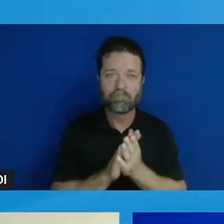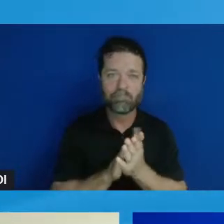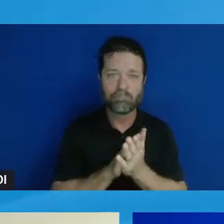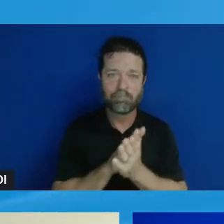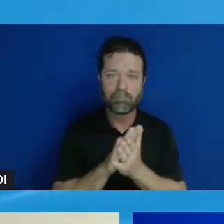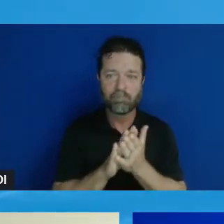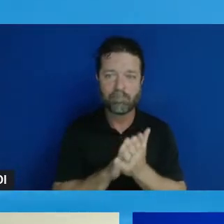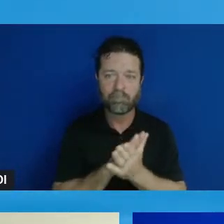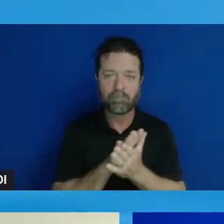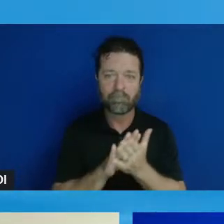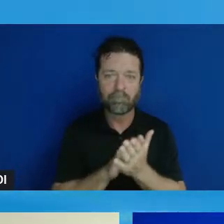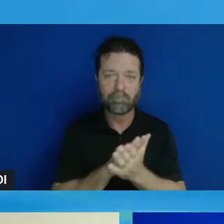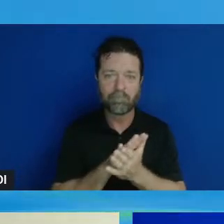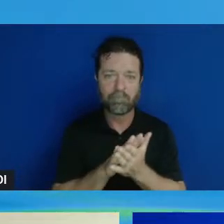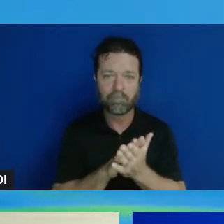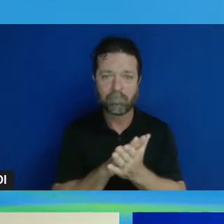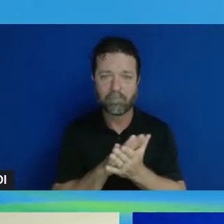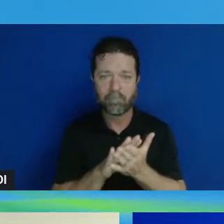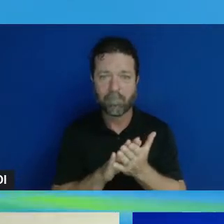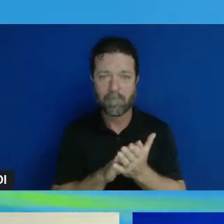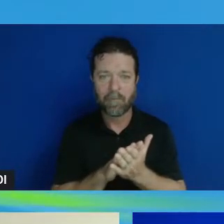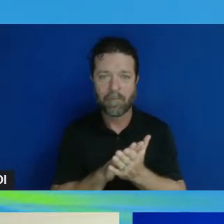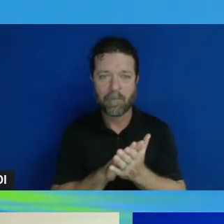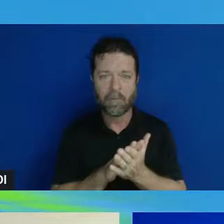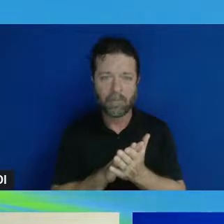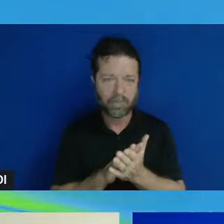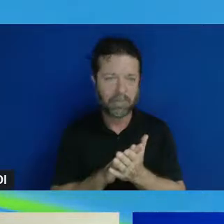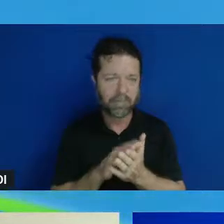sometimes it can be